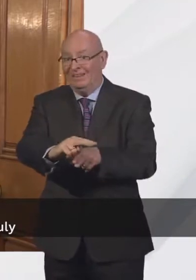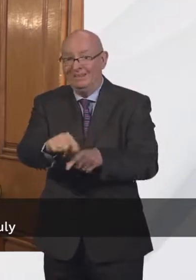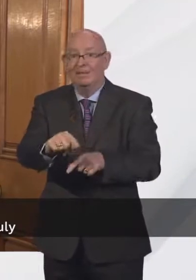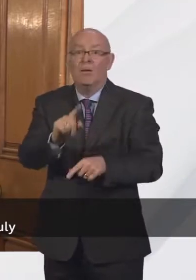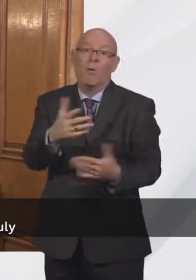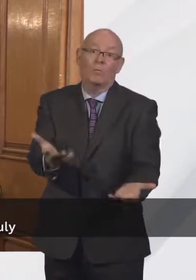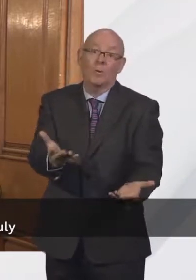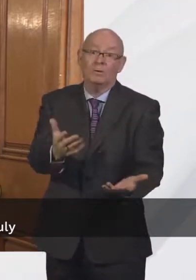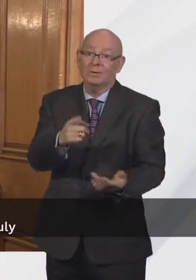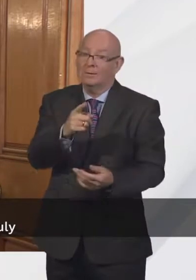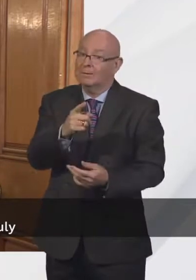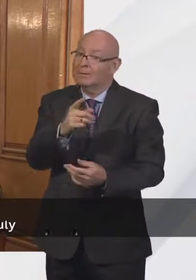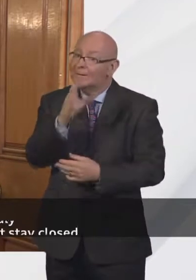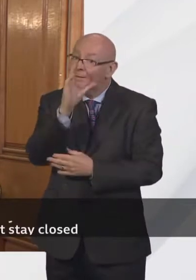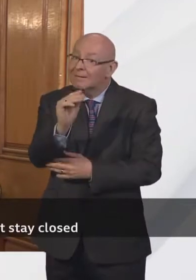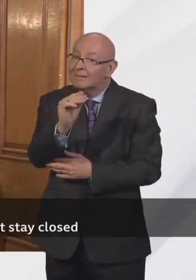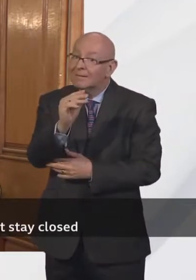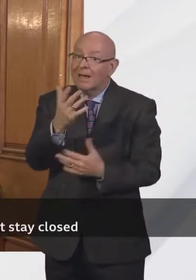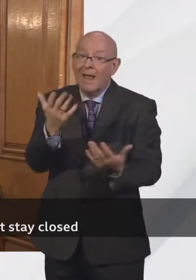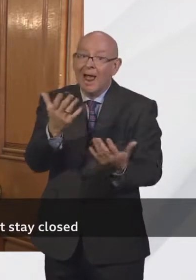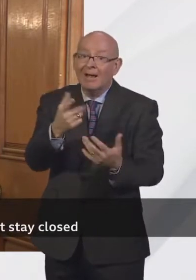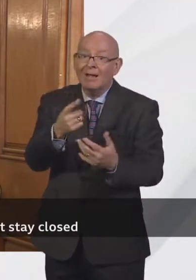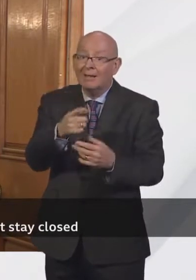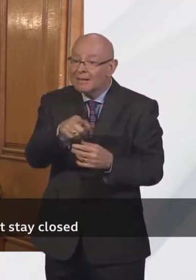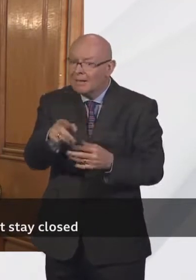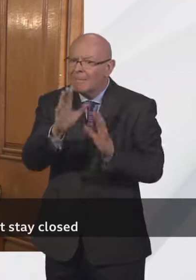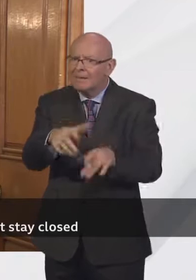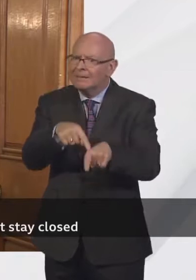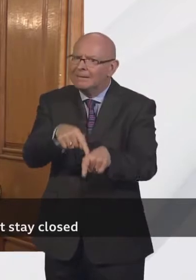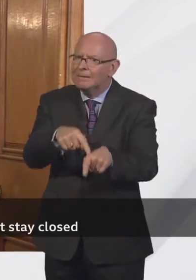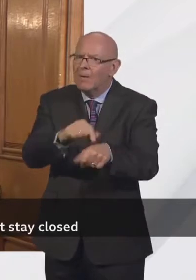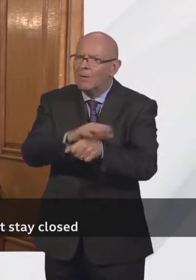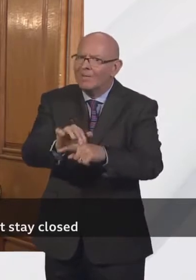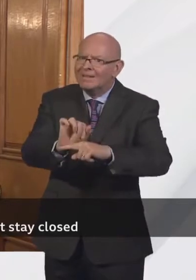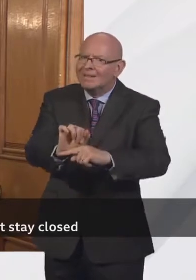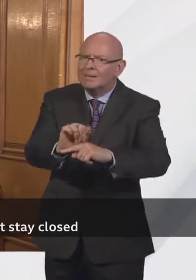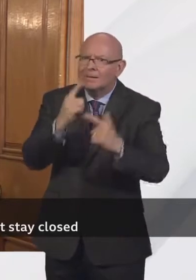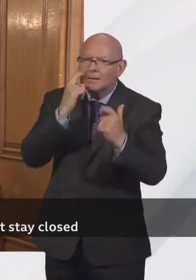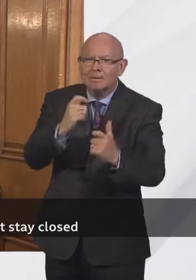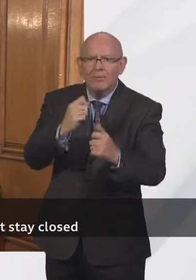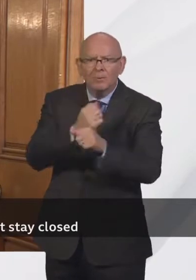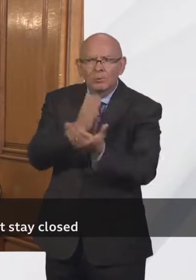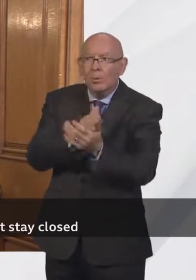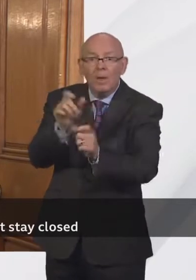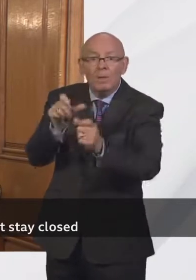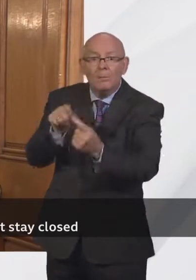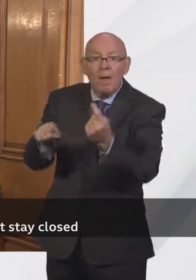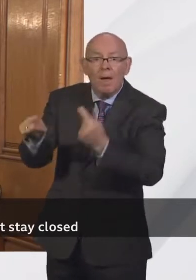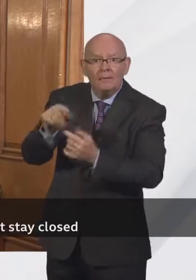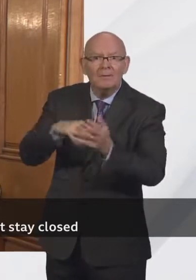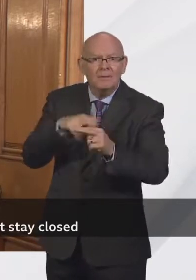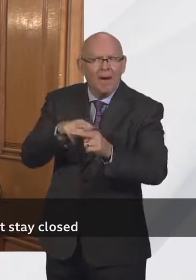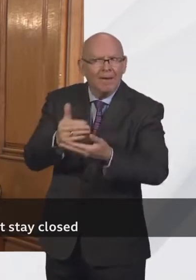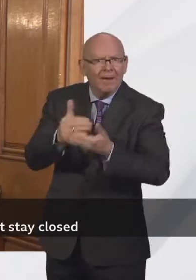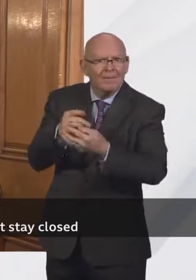pools, indoor gyms, must remain closed for the time being, given the particular risks of transmission